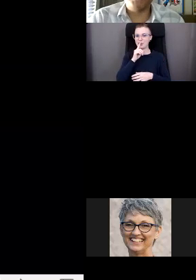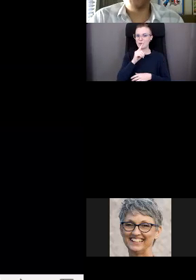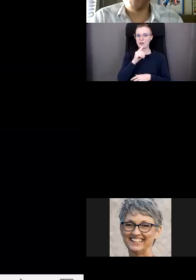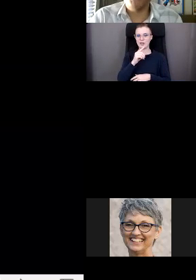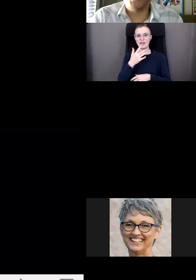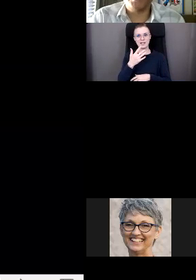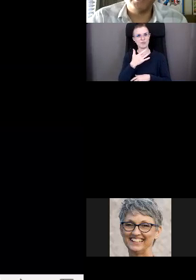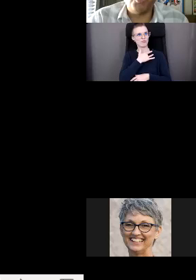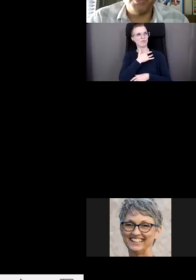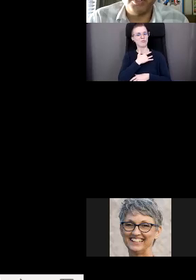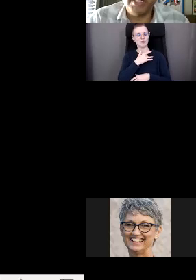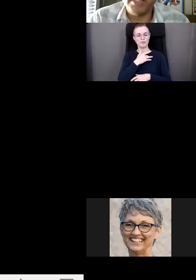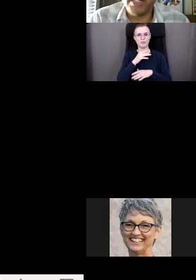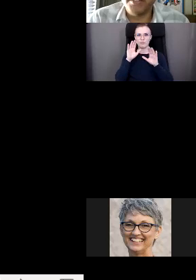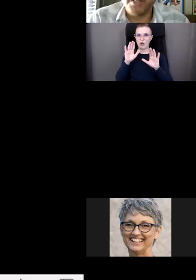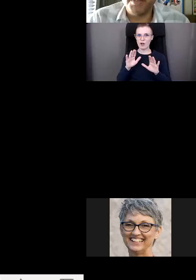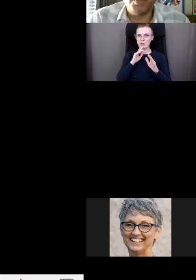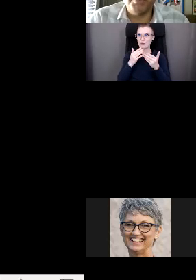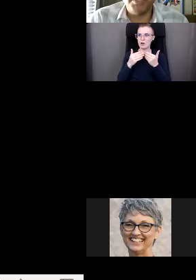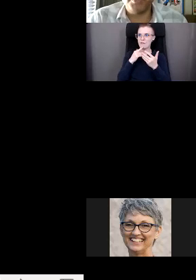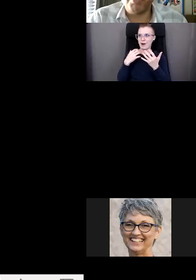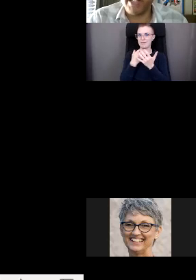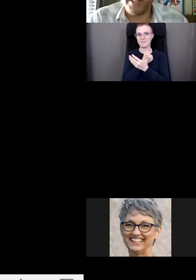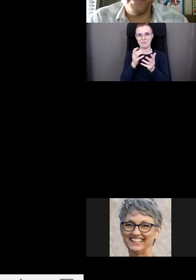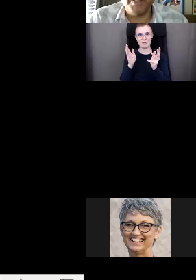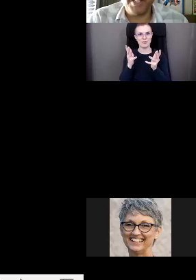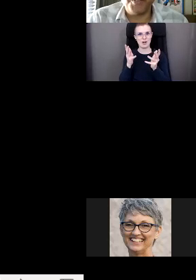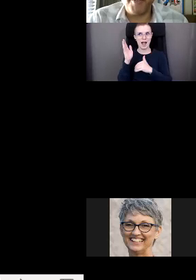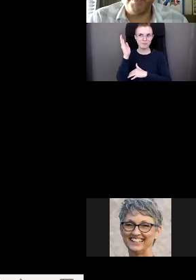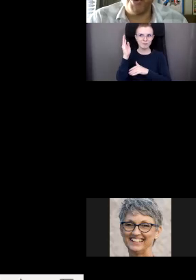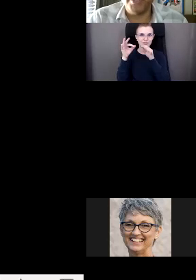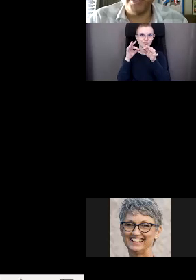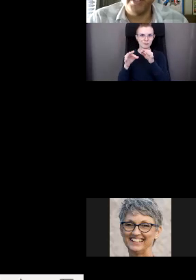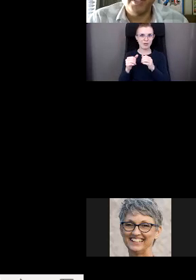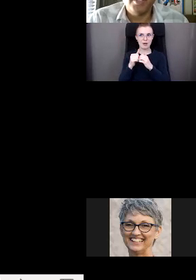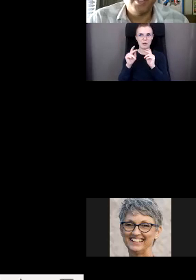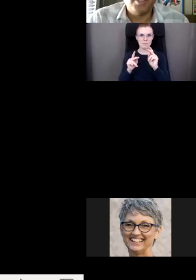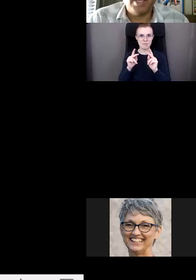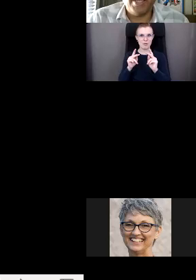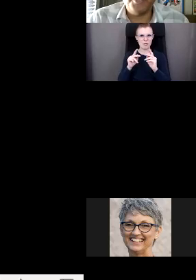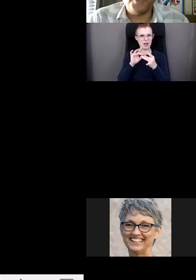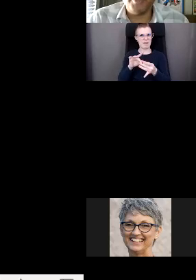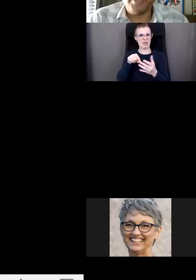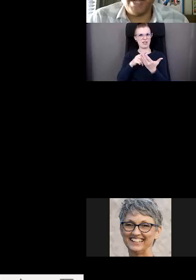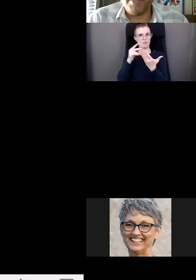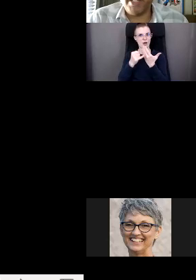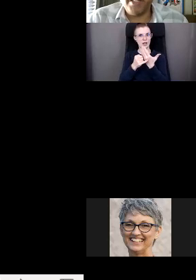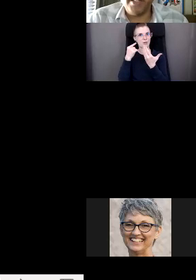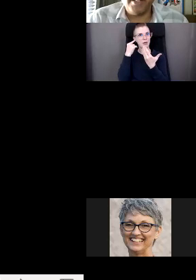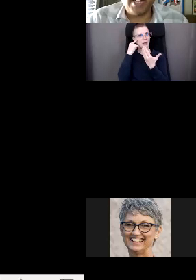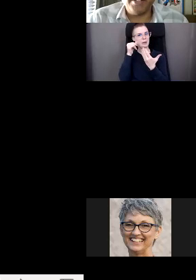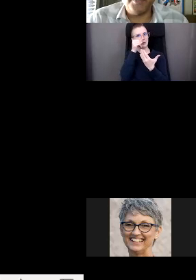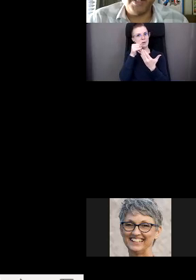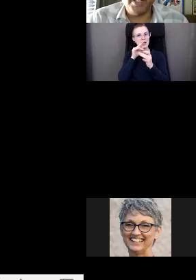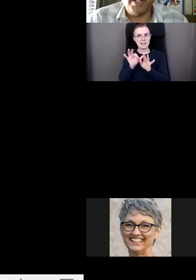persons about this project that we're doing. It's something we're immensely proud of. We think it's very important and it's very timely